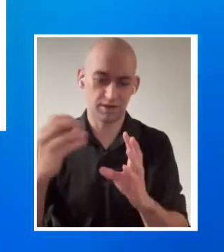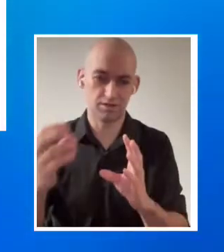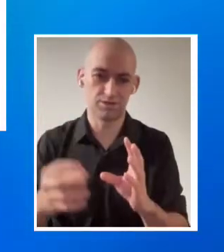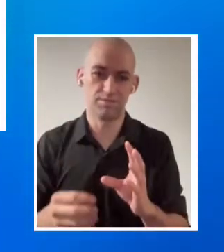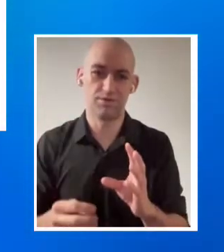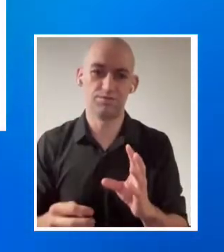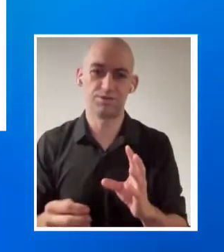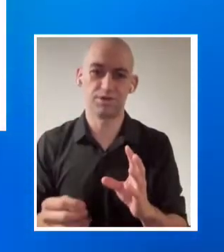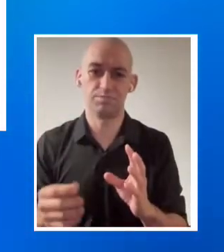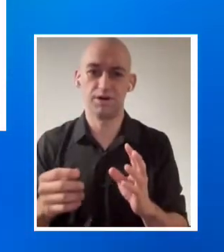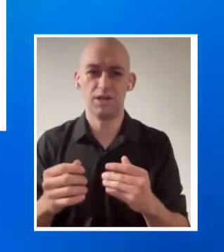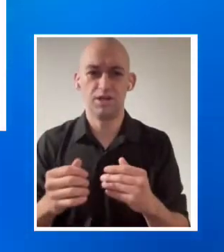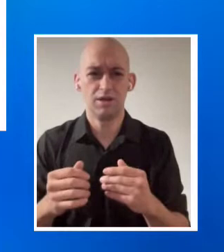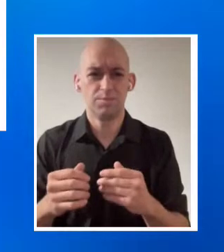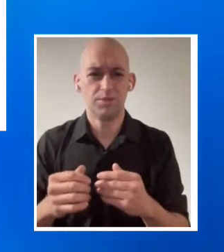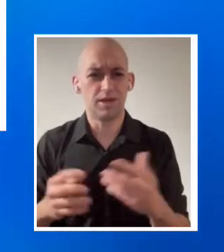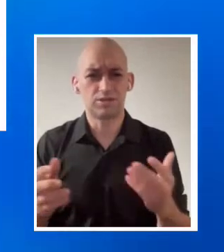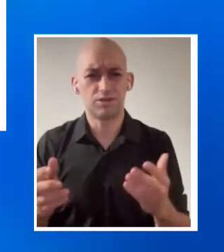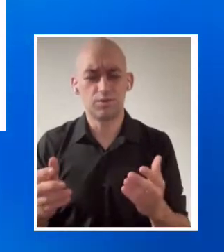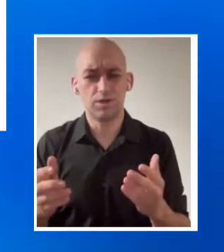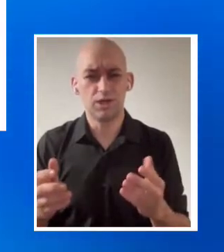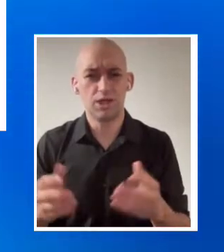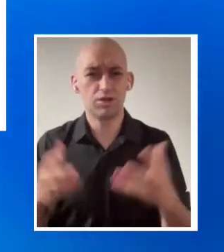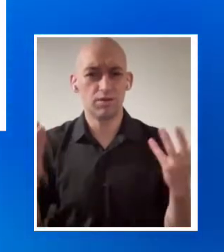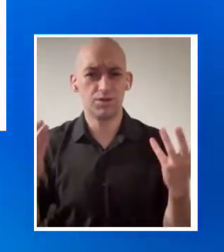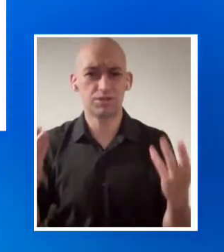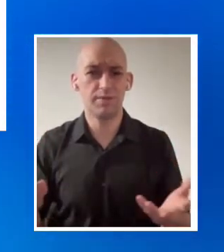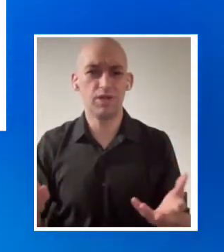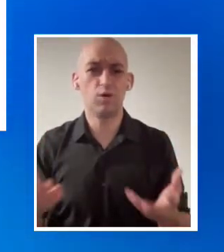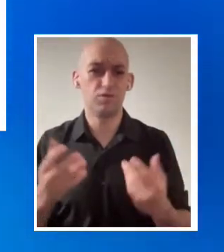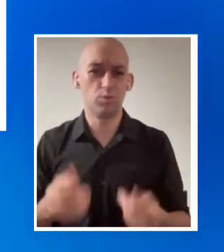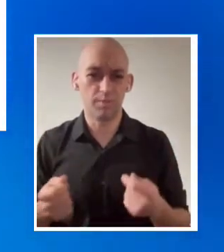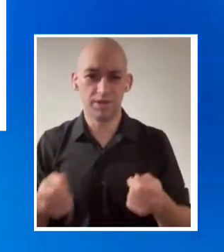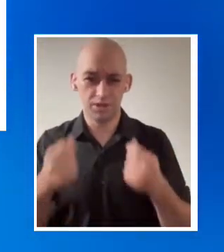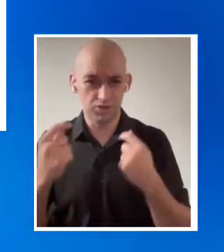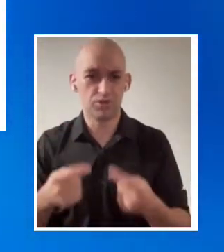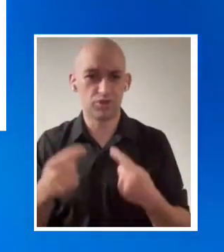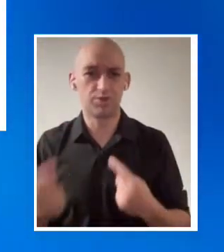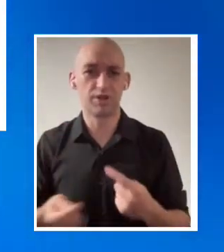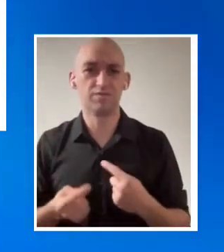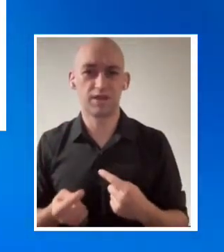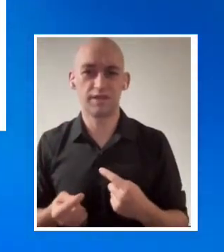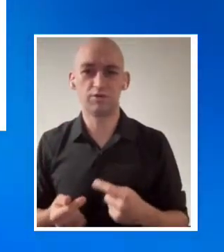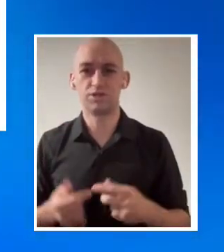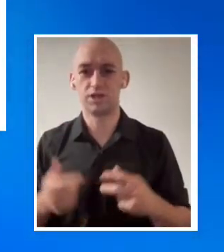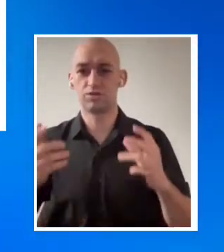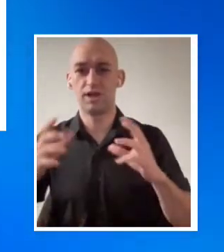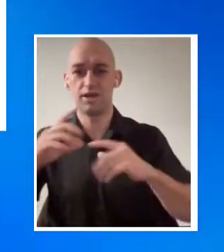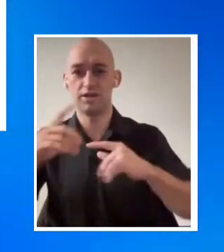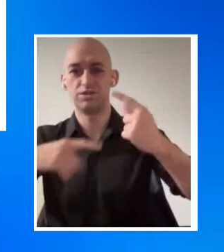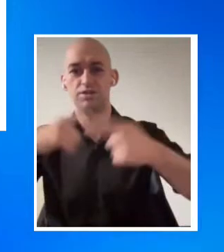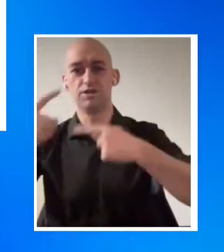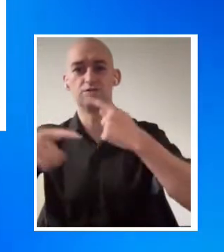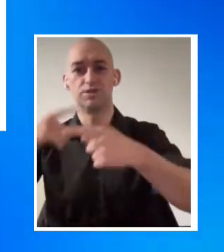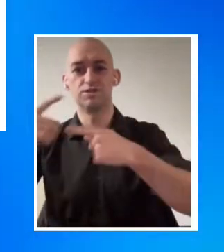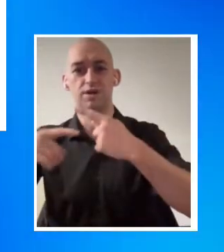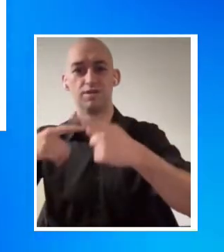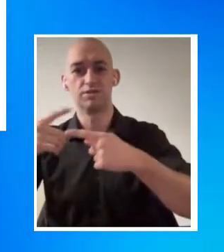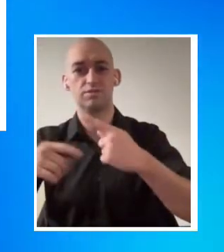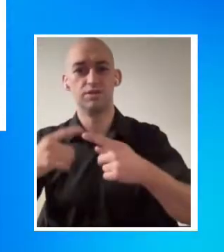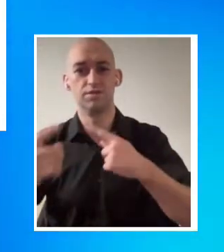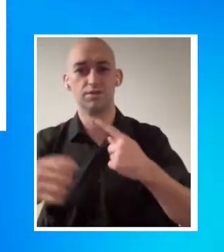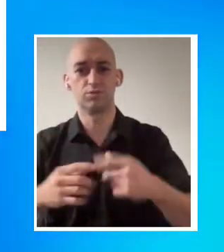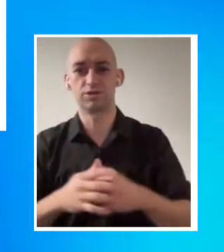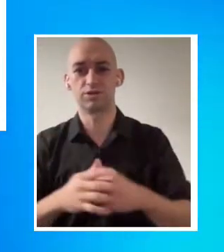The technology that I'm using, but yeah, so here you just let me know if you want me to do interpreting of sign language. It's okay. I understand you guys want to see